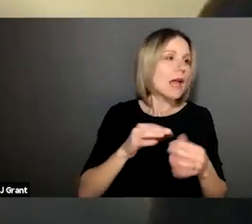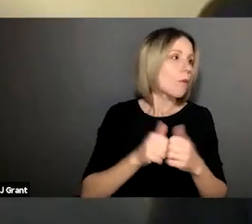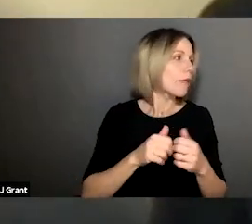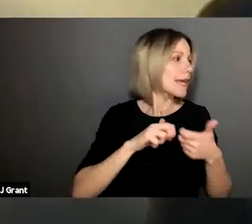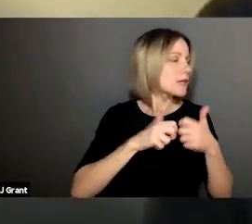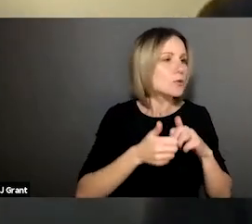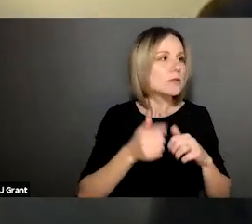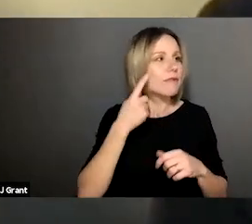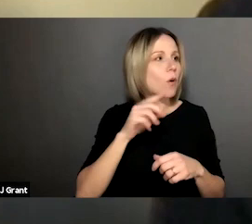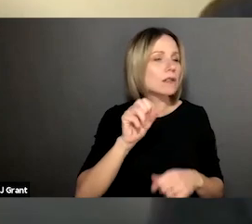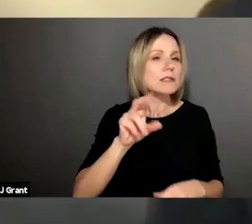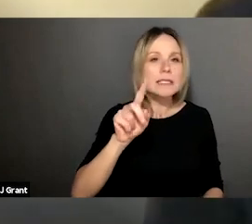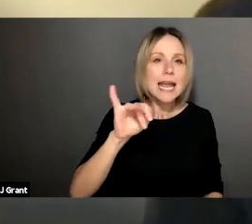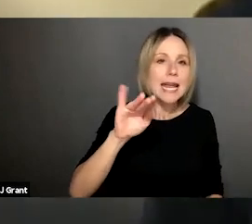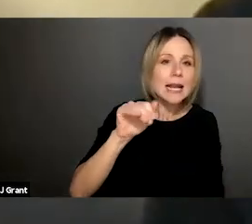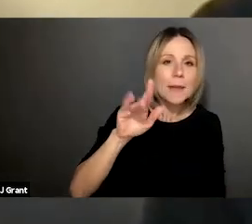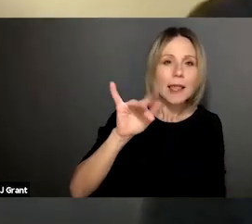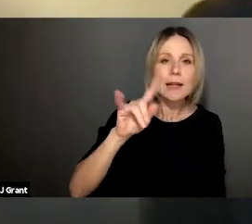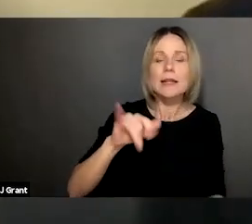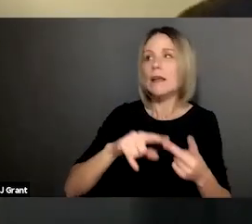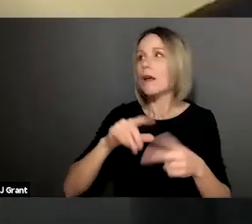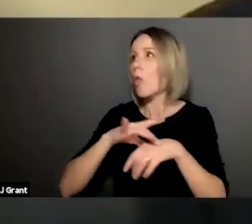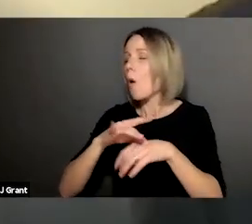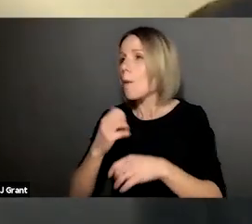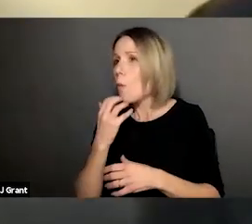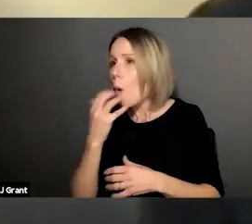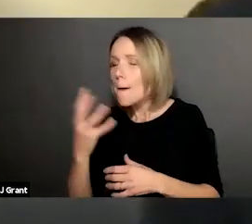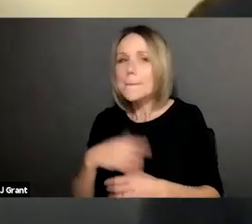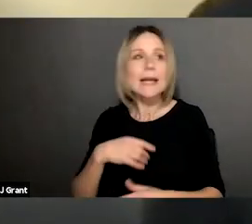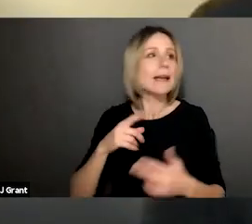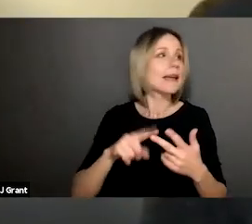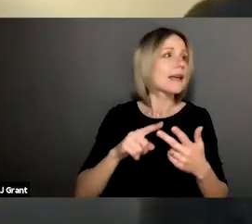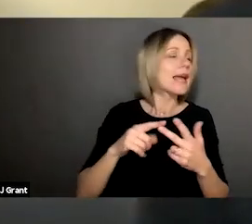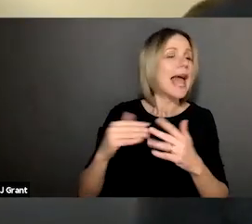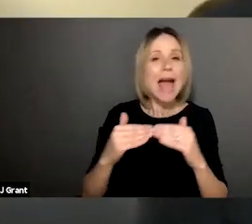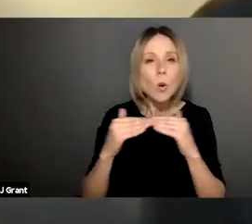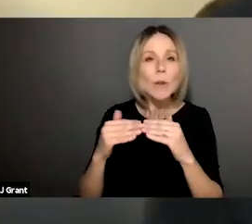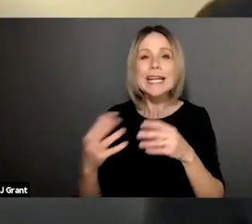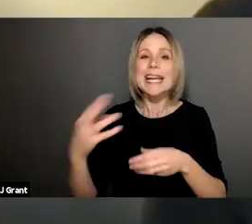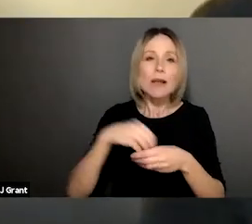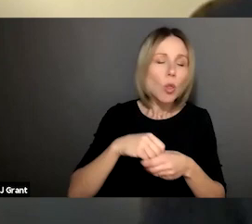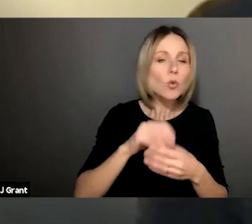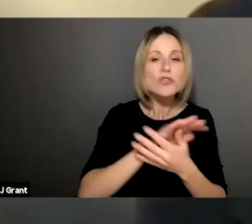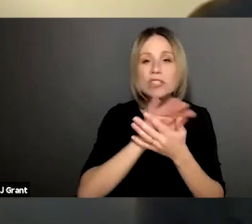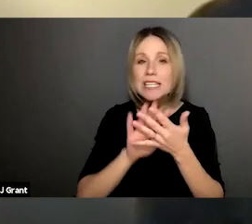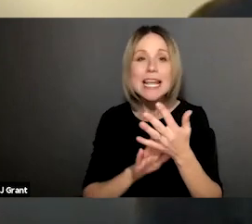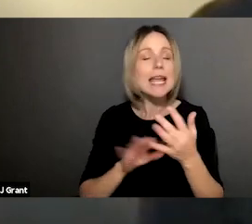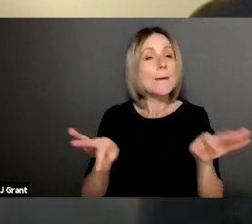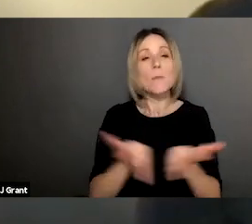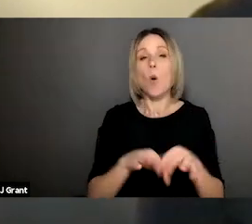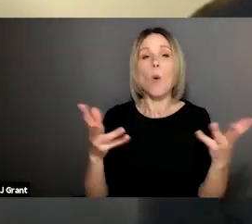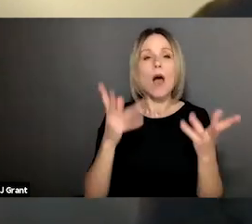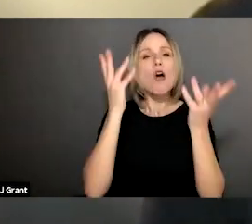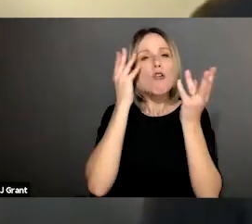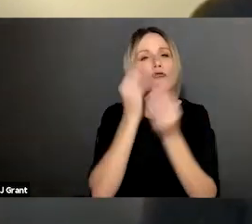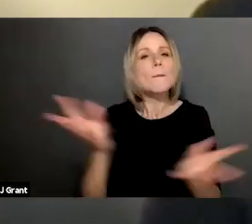warming, issues of equity and inclusion is reporting. It's not opinion. It's not preaching. It's going out and finding stories